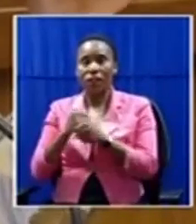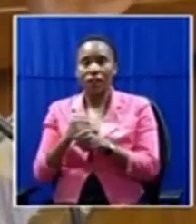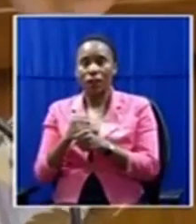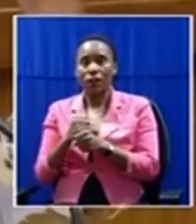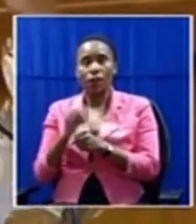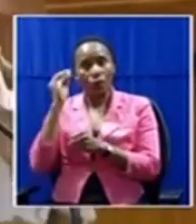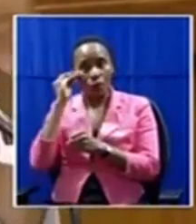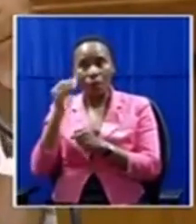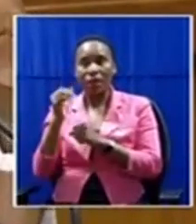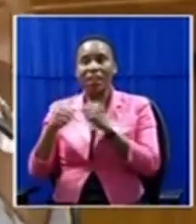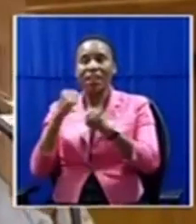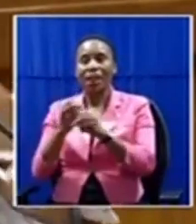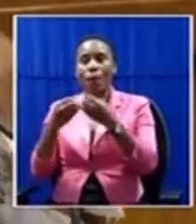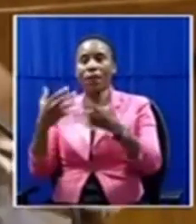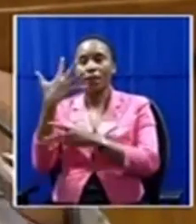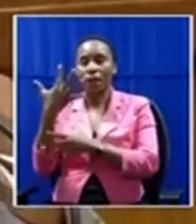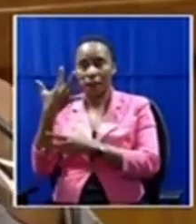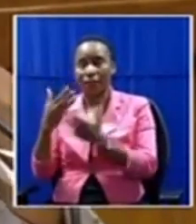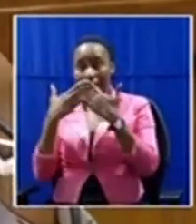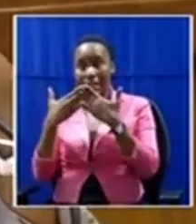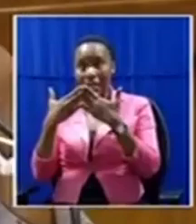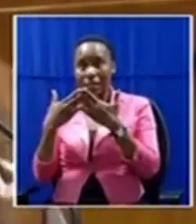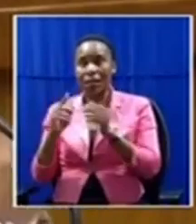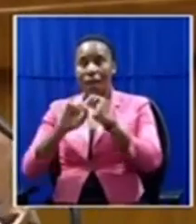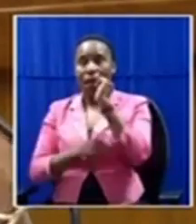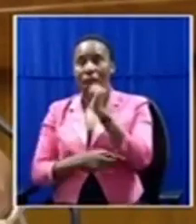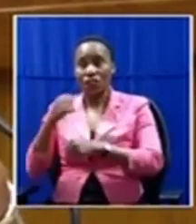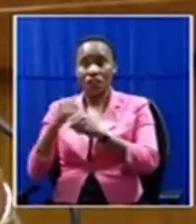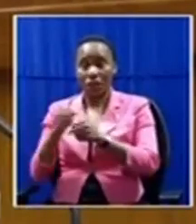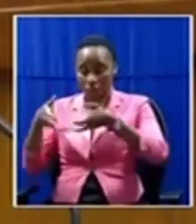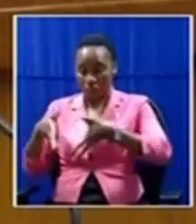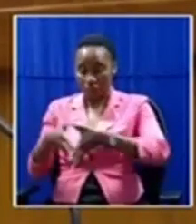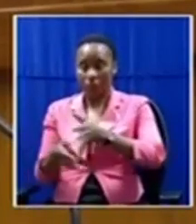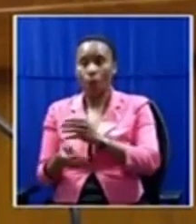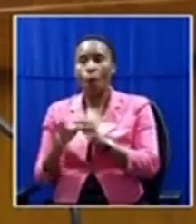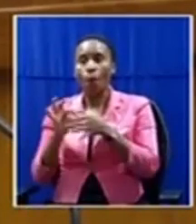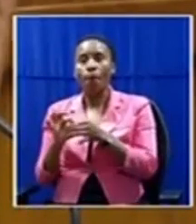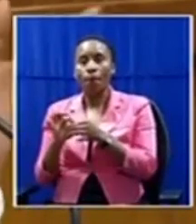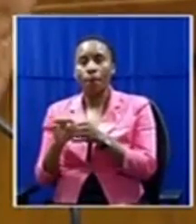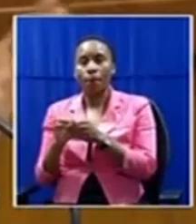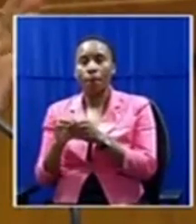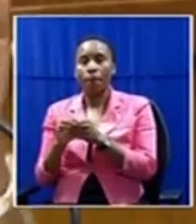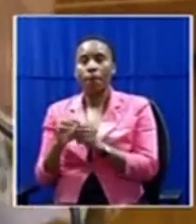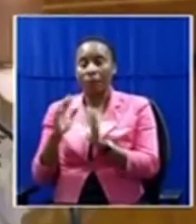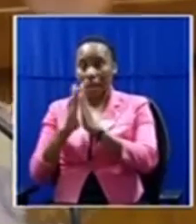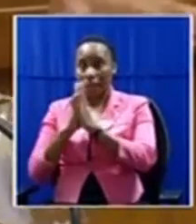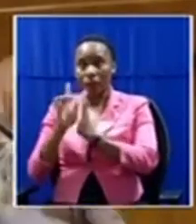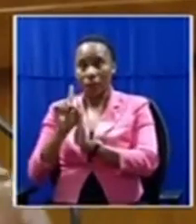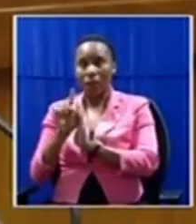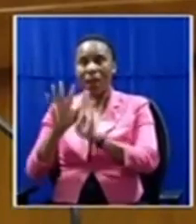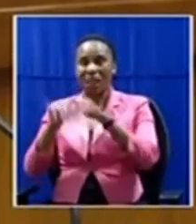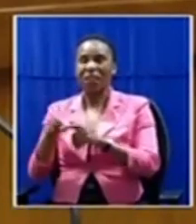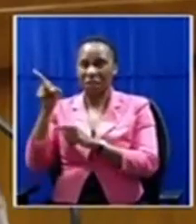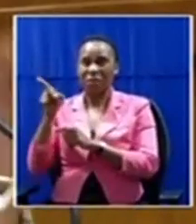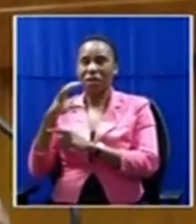study for 5 years and they spend the last year at home. they are asking that we should leave them